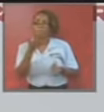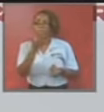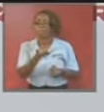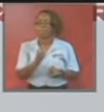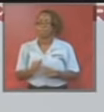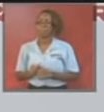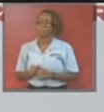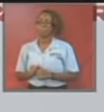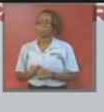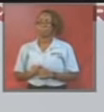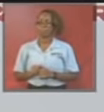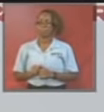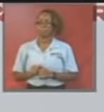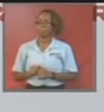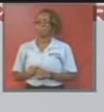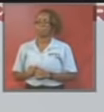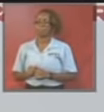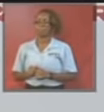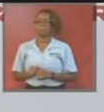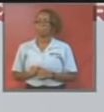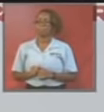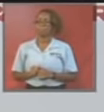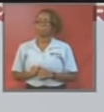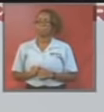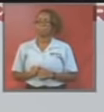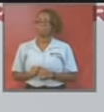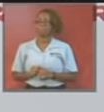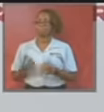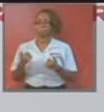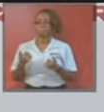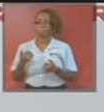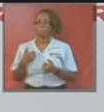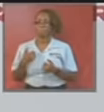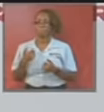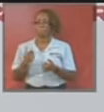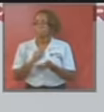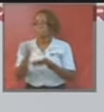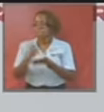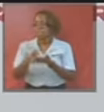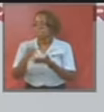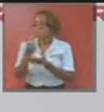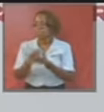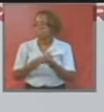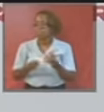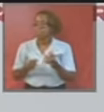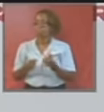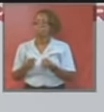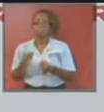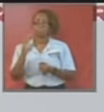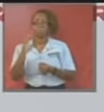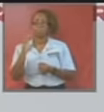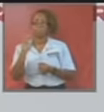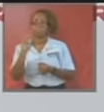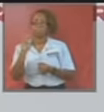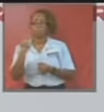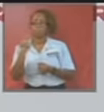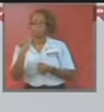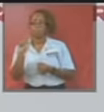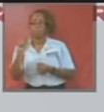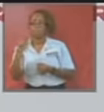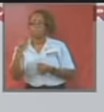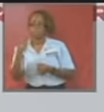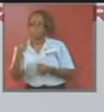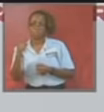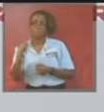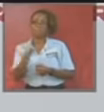indicated, we are signed up to both the COVAX facility as well as we are continuing bilateral talks with vaccine manufacturers from different parts